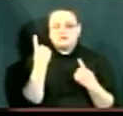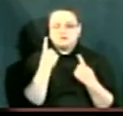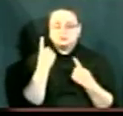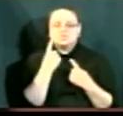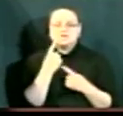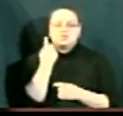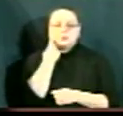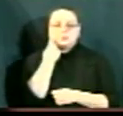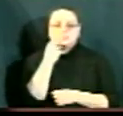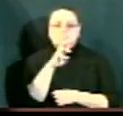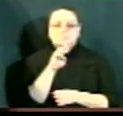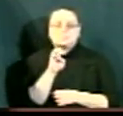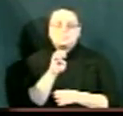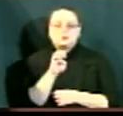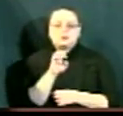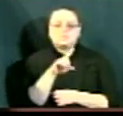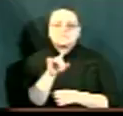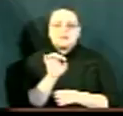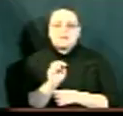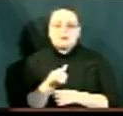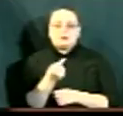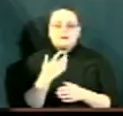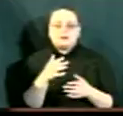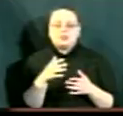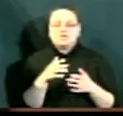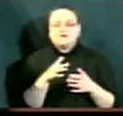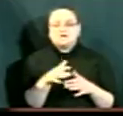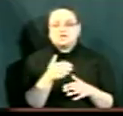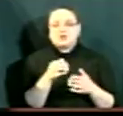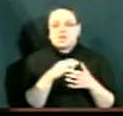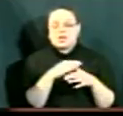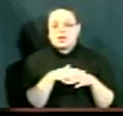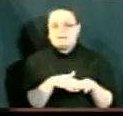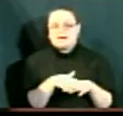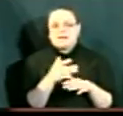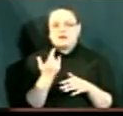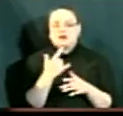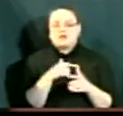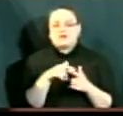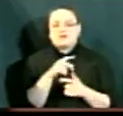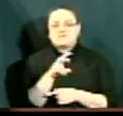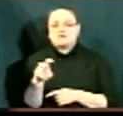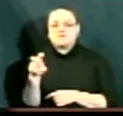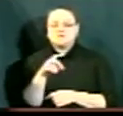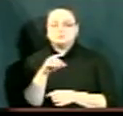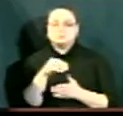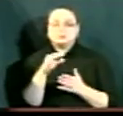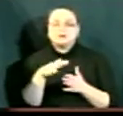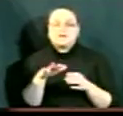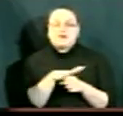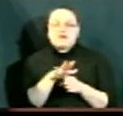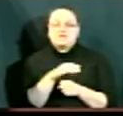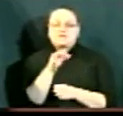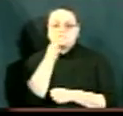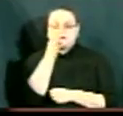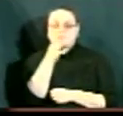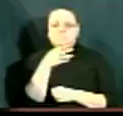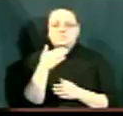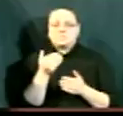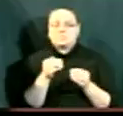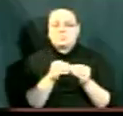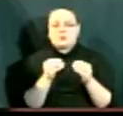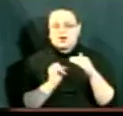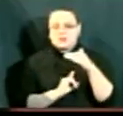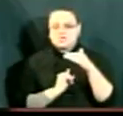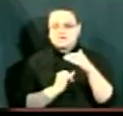recent rezoning of the middle schools to accommodate Hardin Valley Middle School and these transfers, the students in this area of Farragut will be further isolated